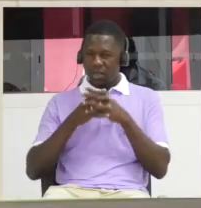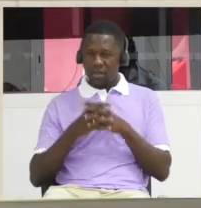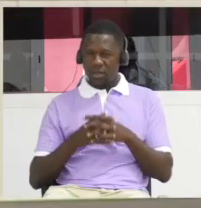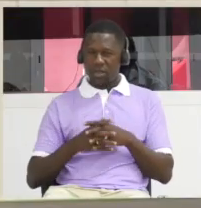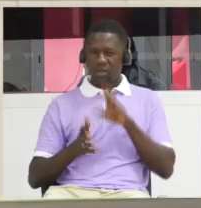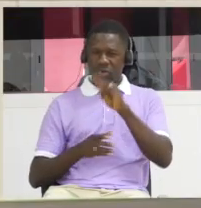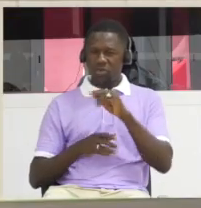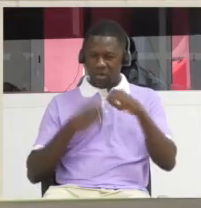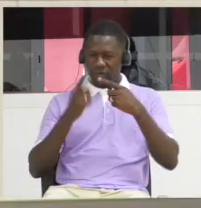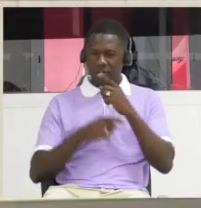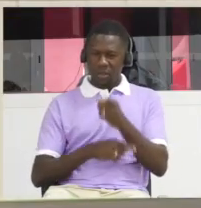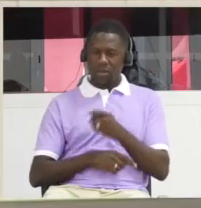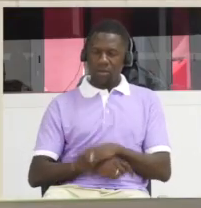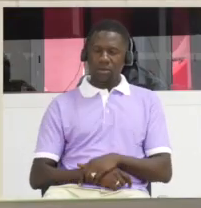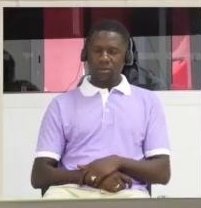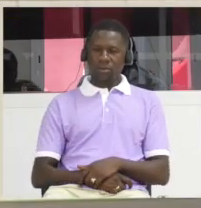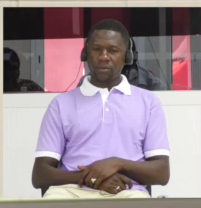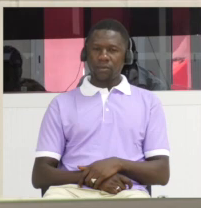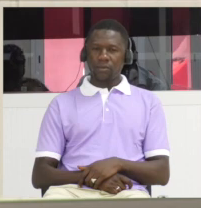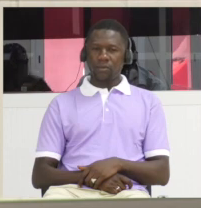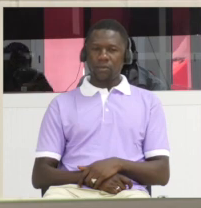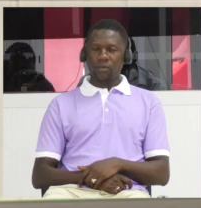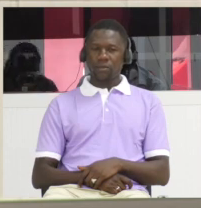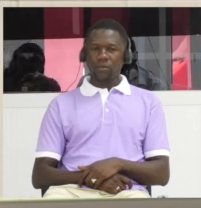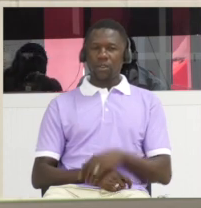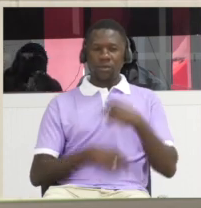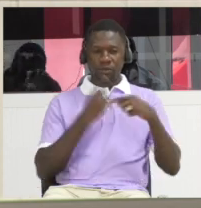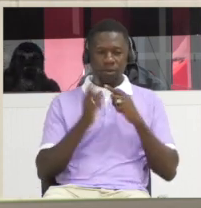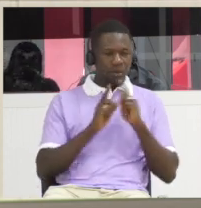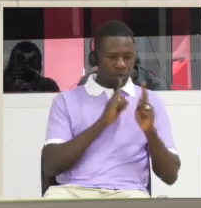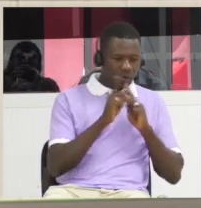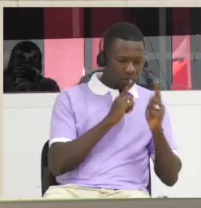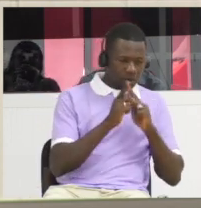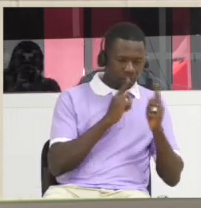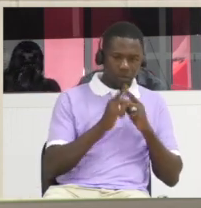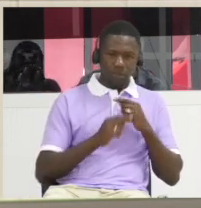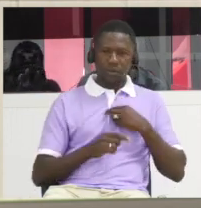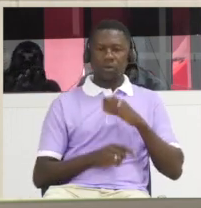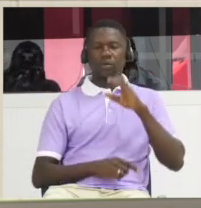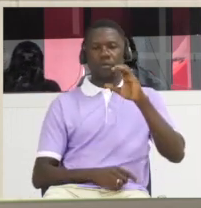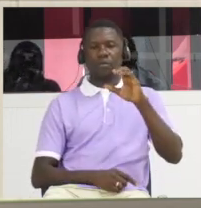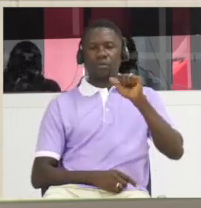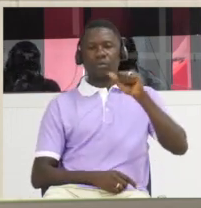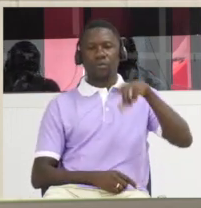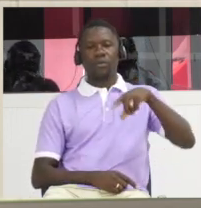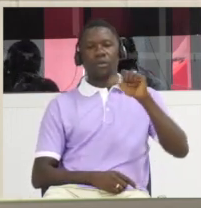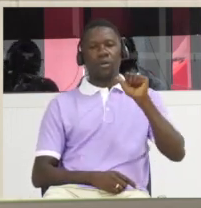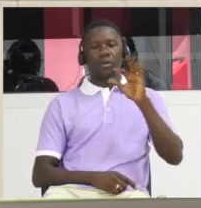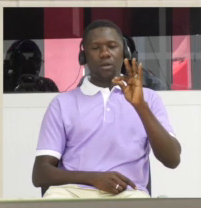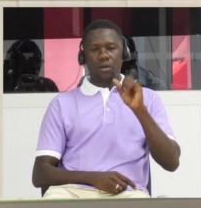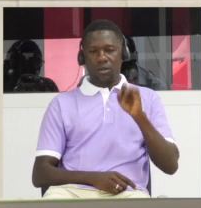Well, after a brief consultation between the captain and the ambassador, they said there's no problem, you can take in